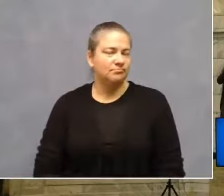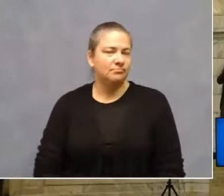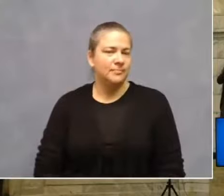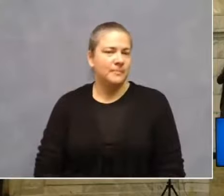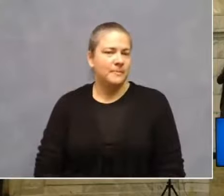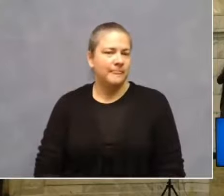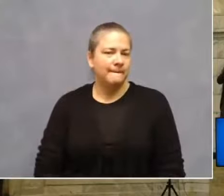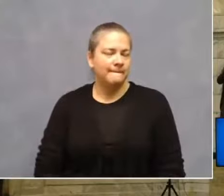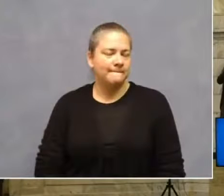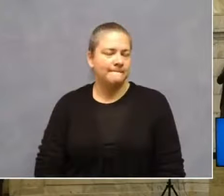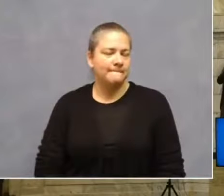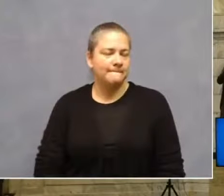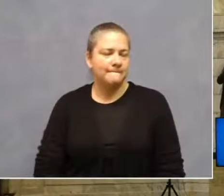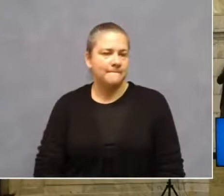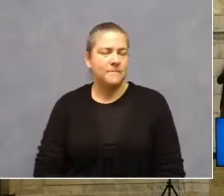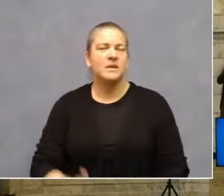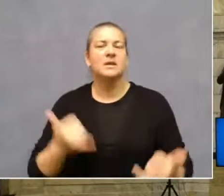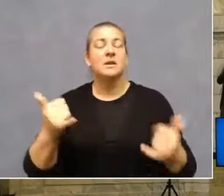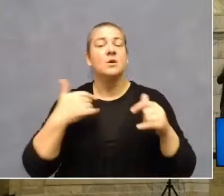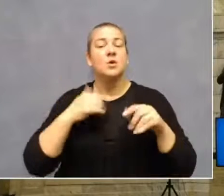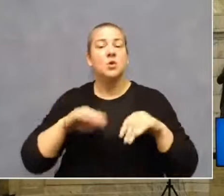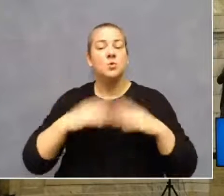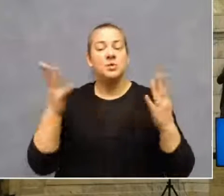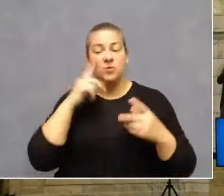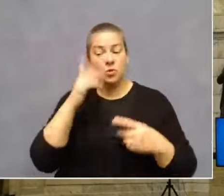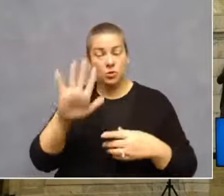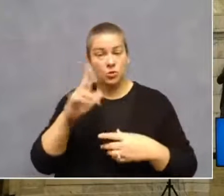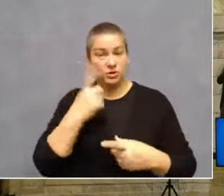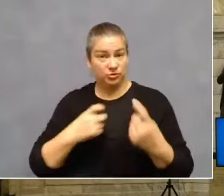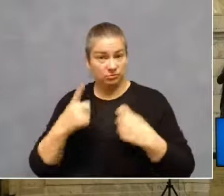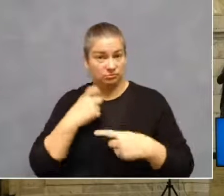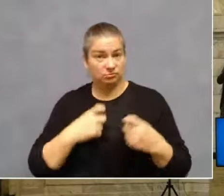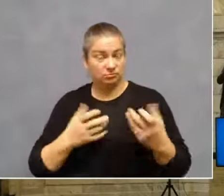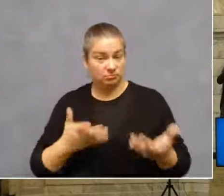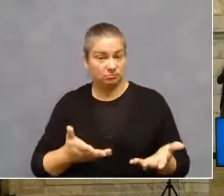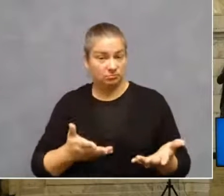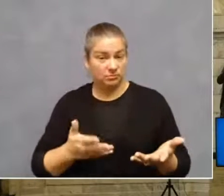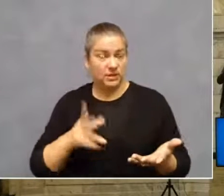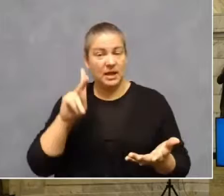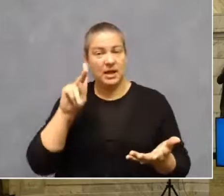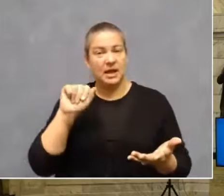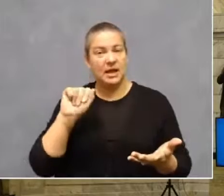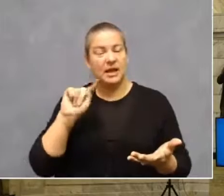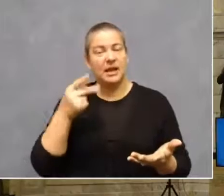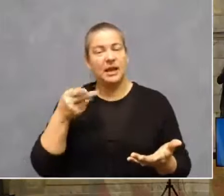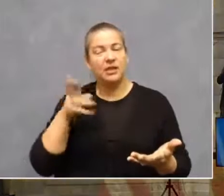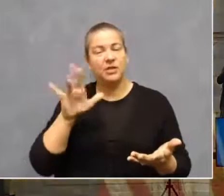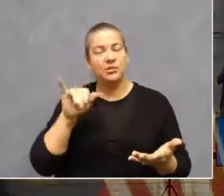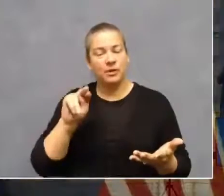All right, we'll open it up for questions. Start, Catherine.